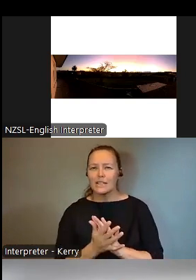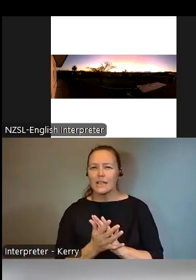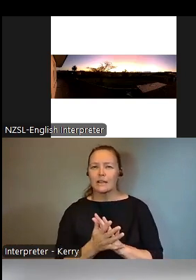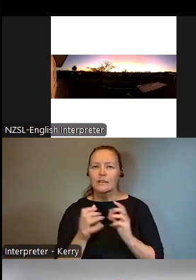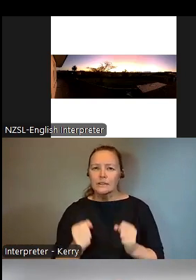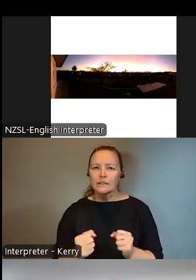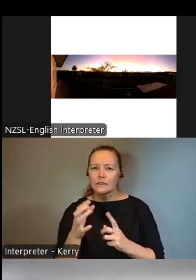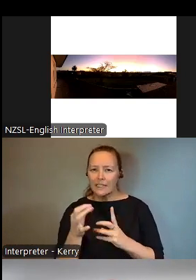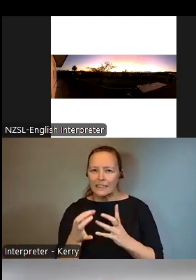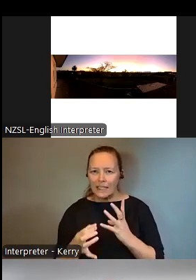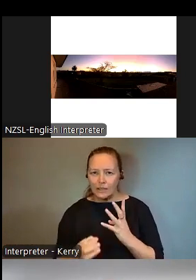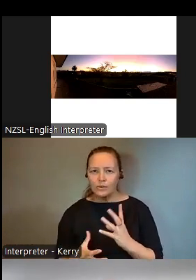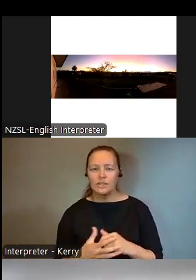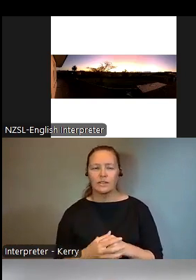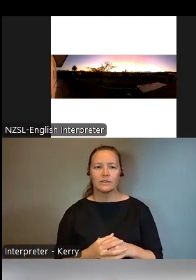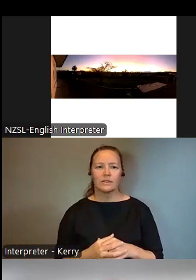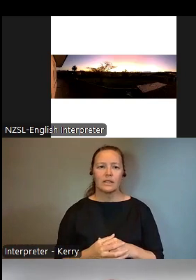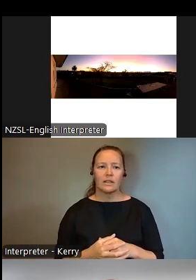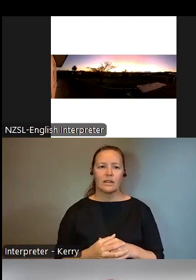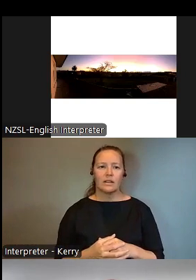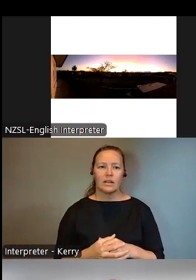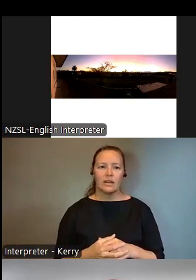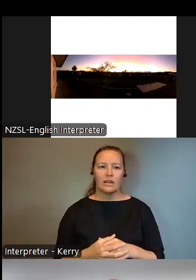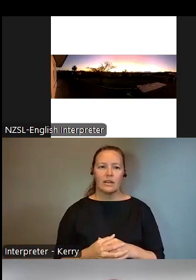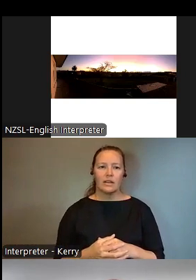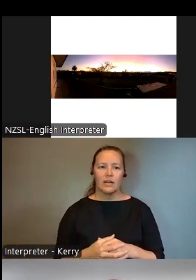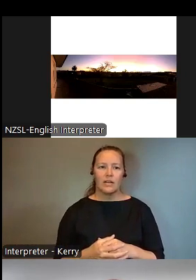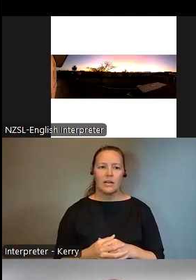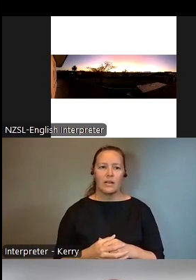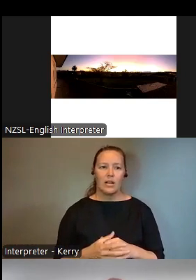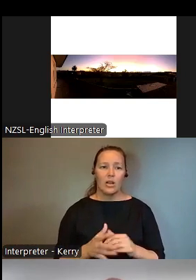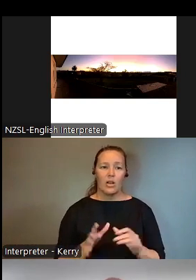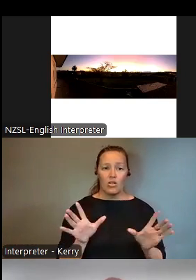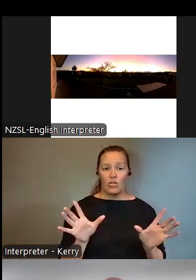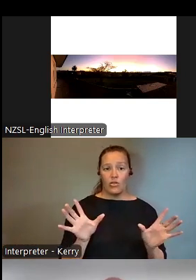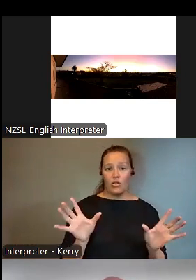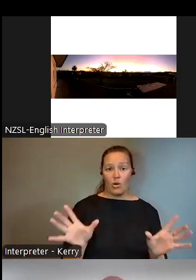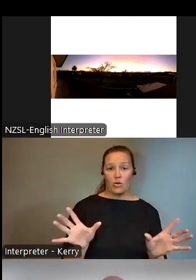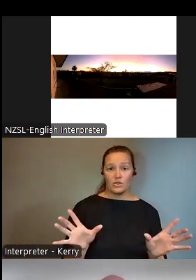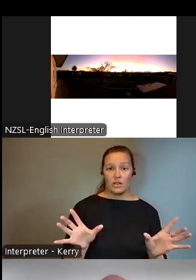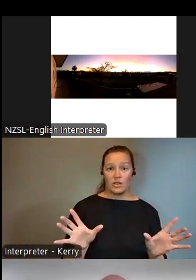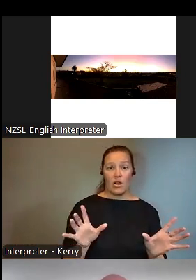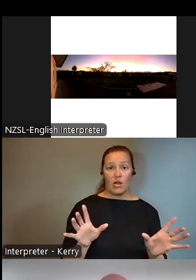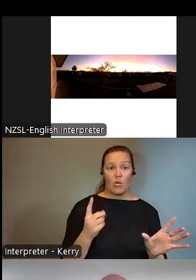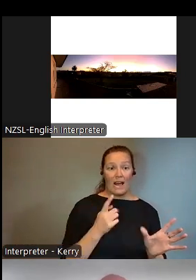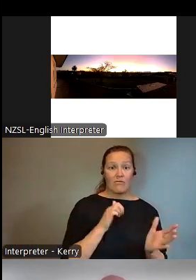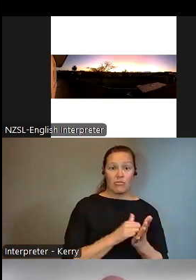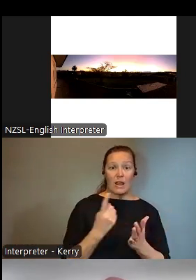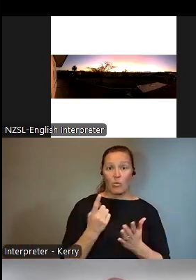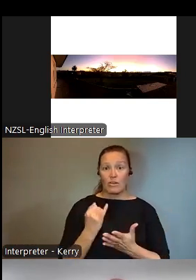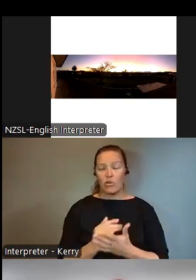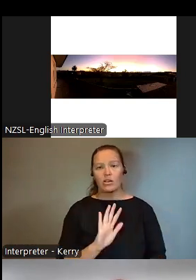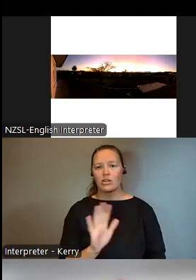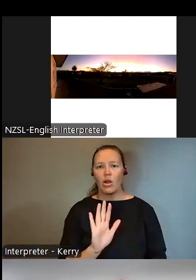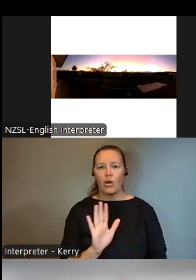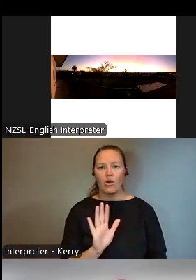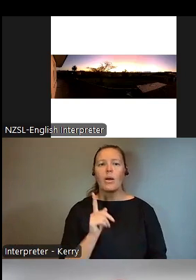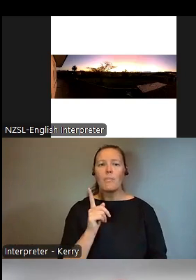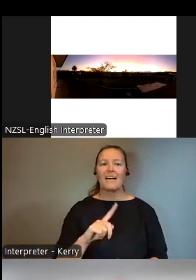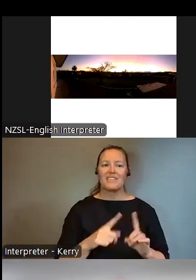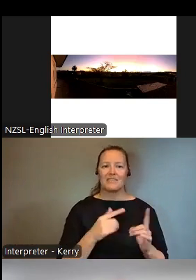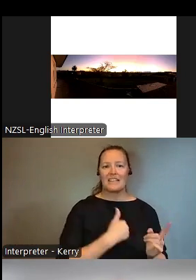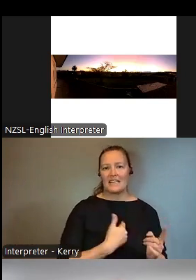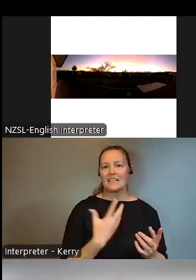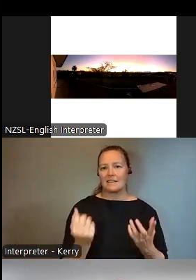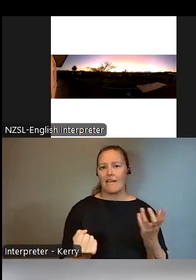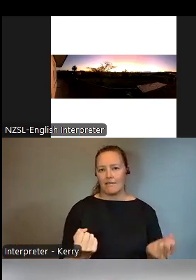details. Neither of those adopter categories is right or wrong. They just have different needs to be met